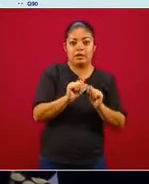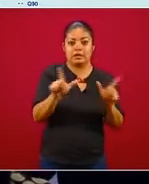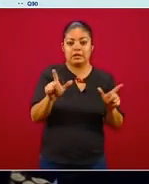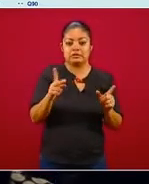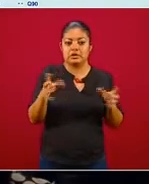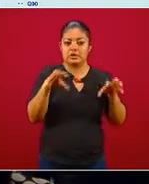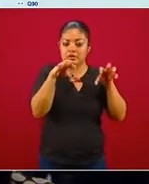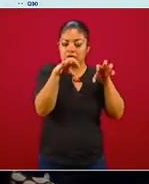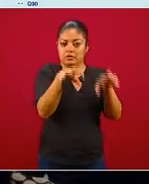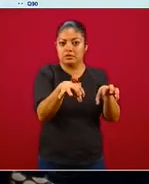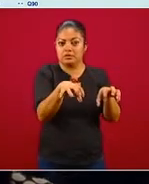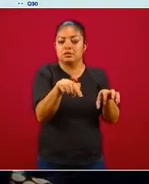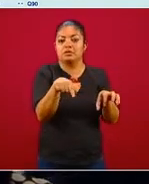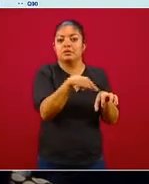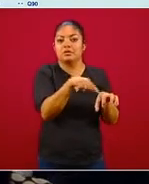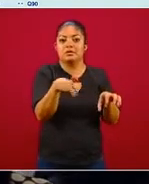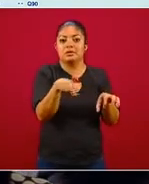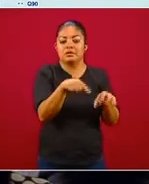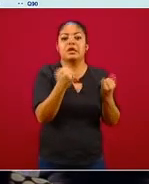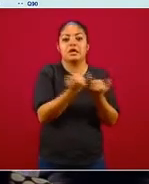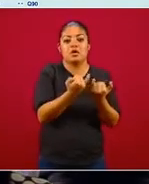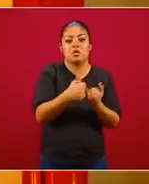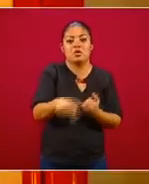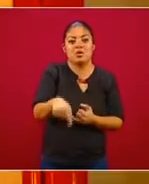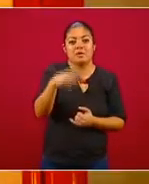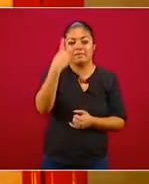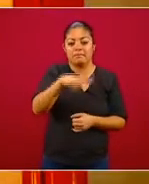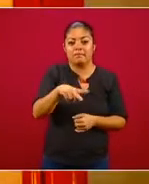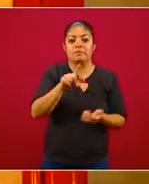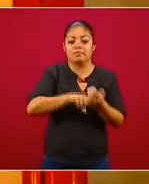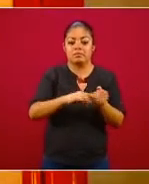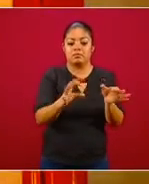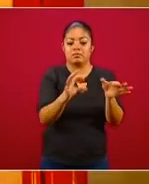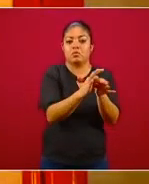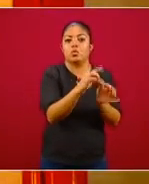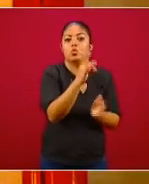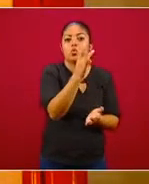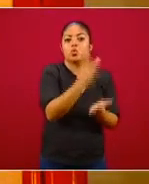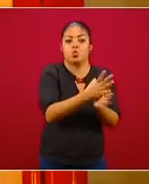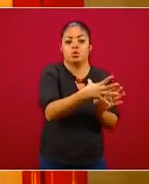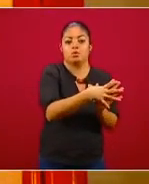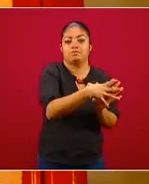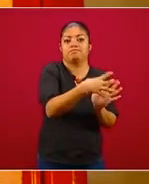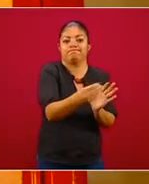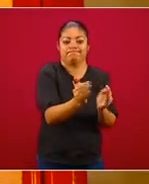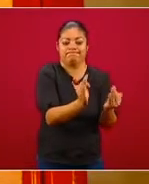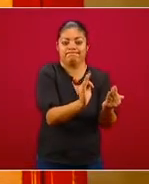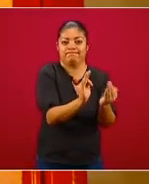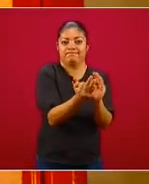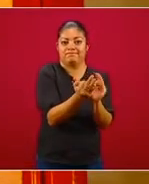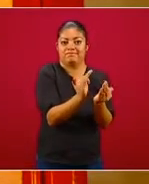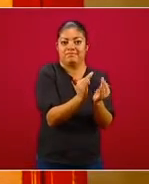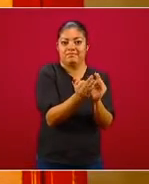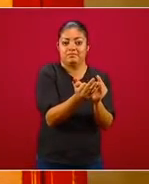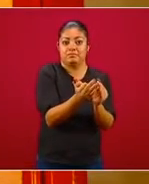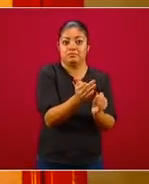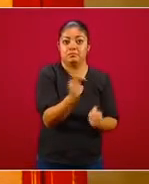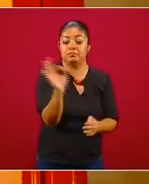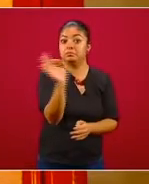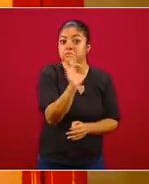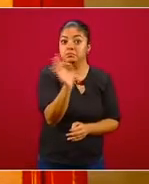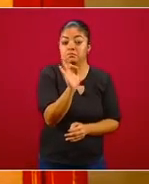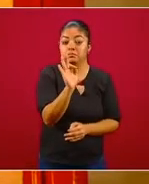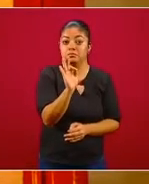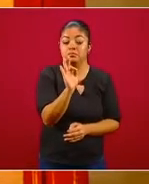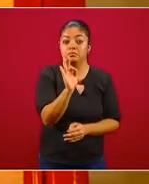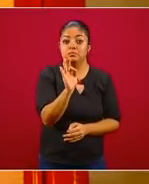when we take into account two different cities as one single transmission rate. If we